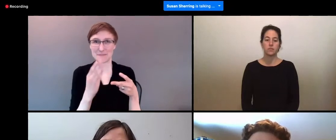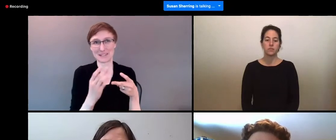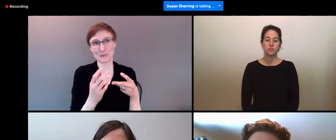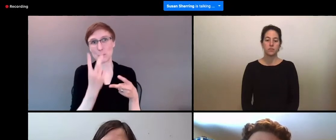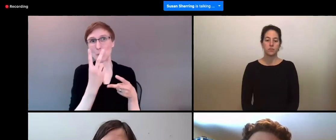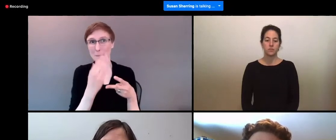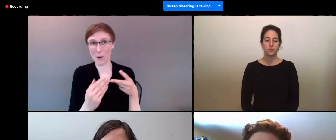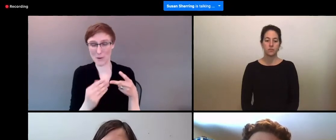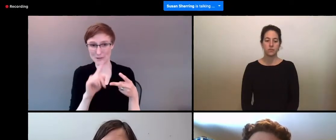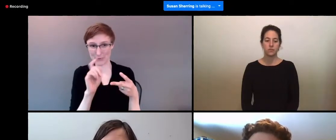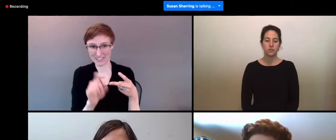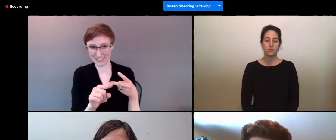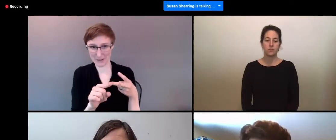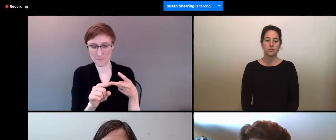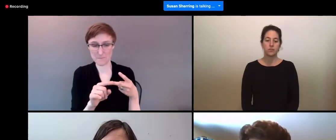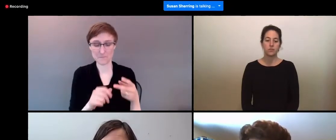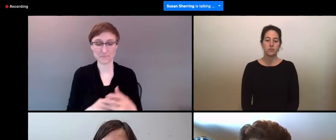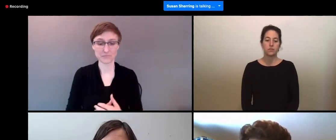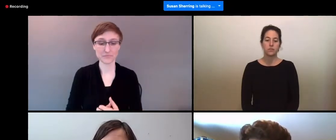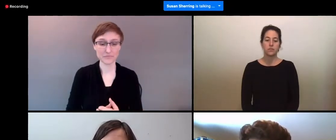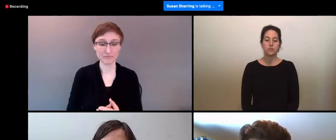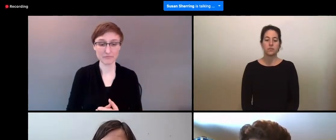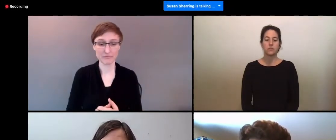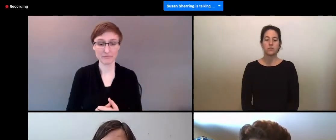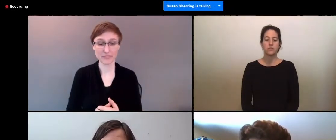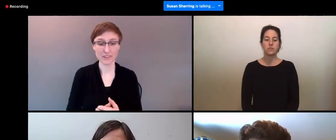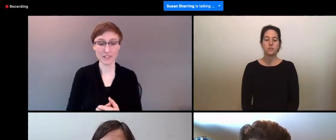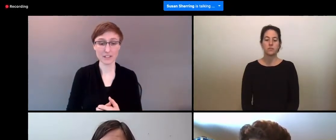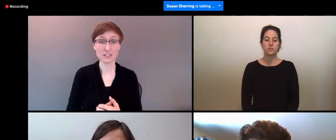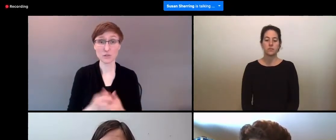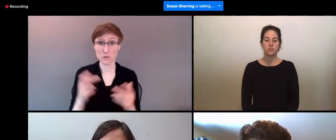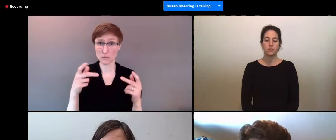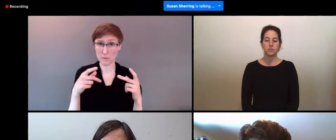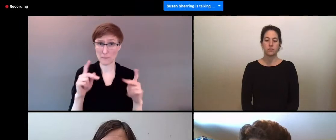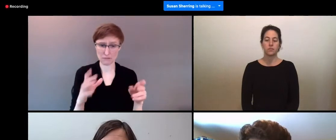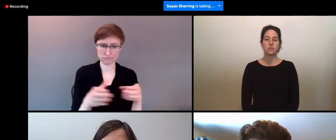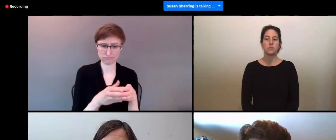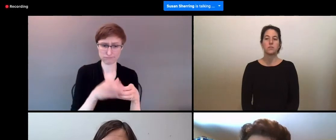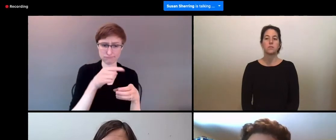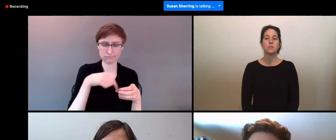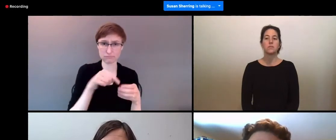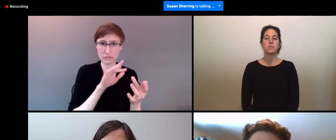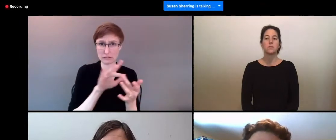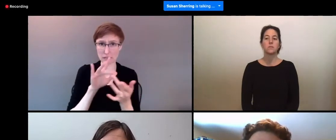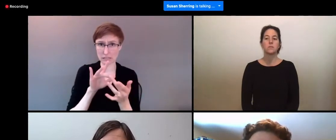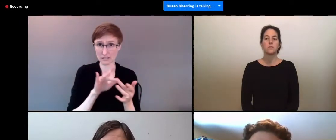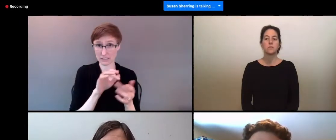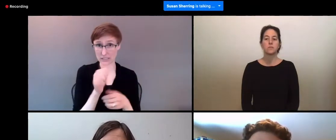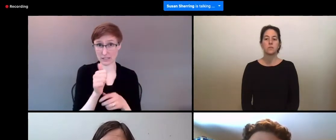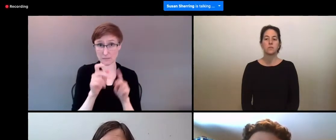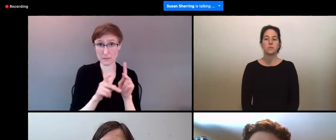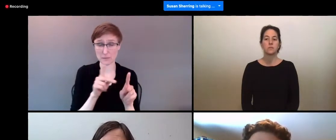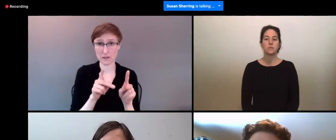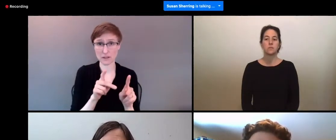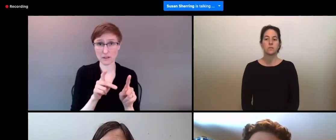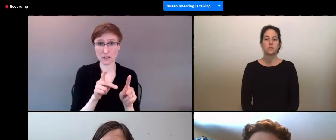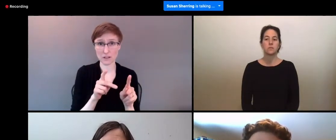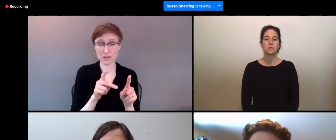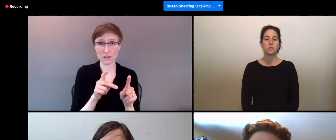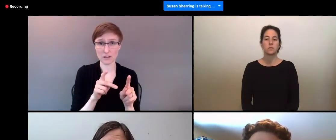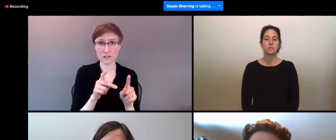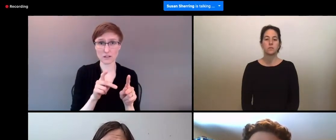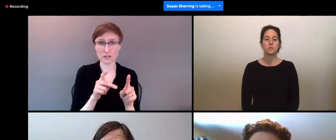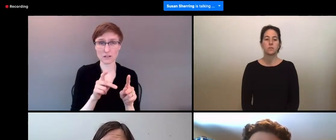But if it's okay to be in contact with 10, I don't really understand why it's not,